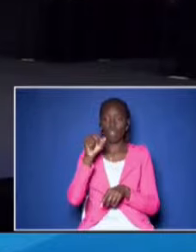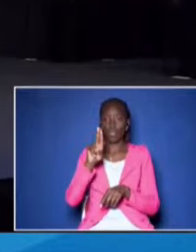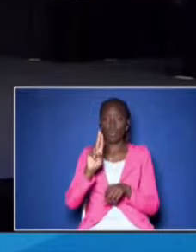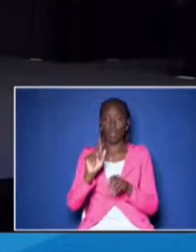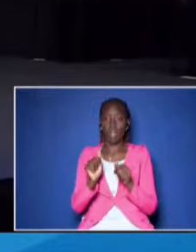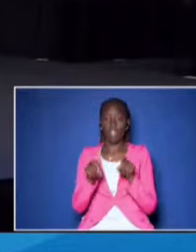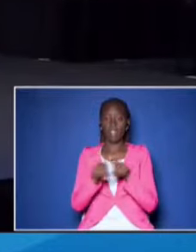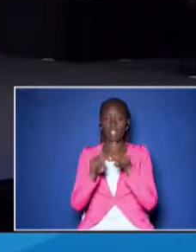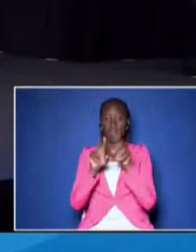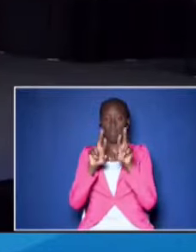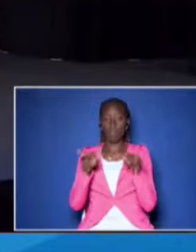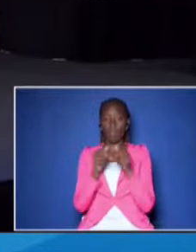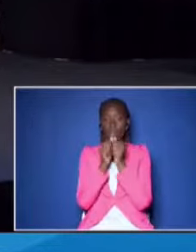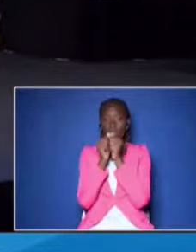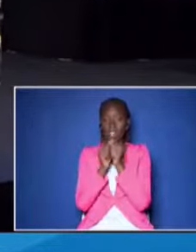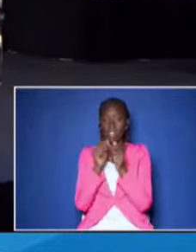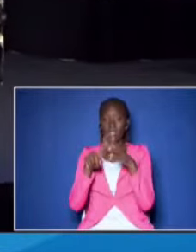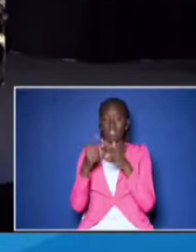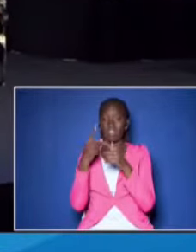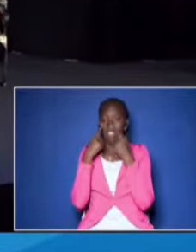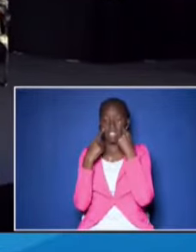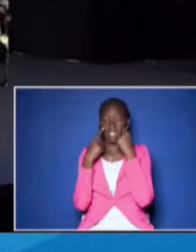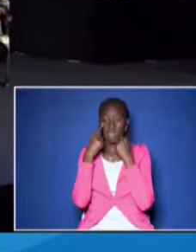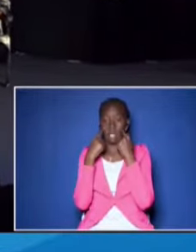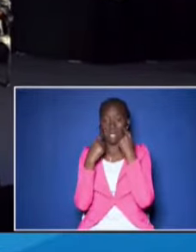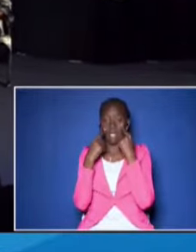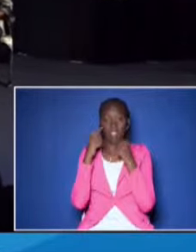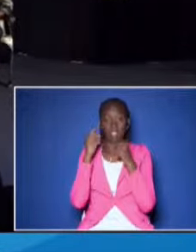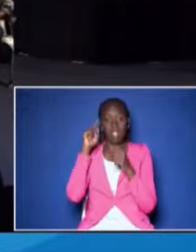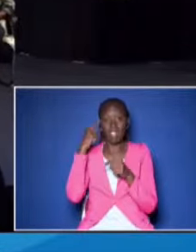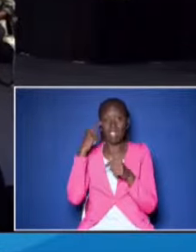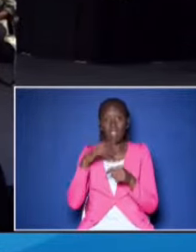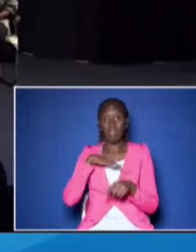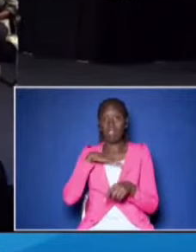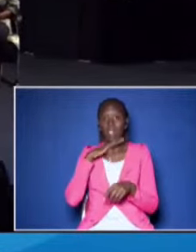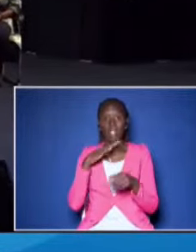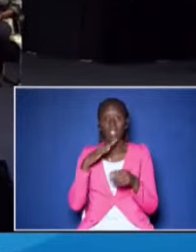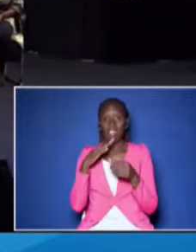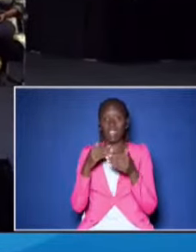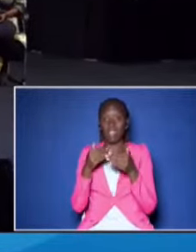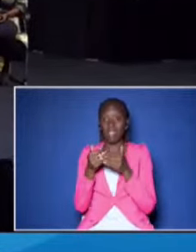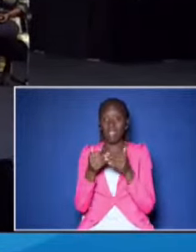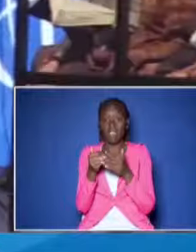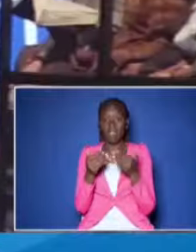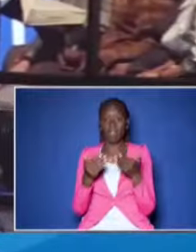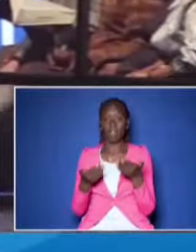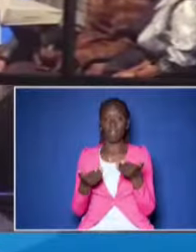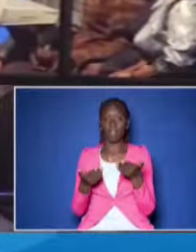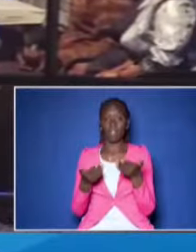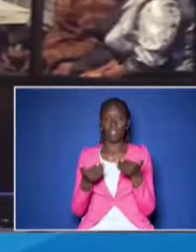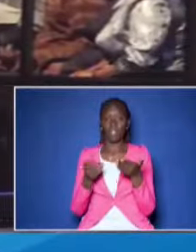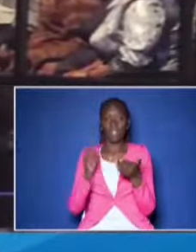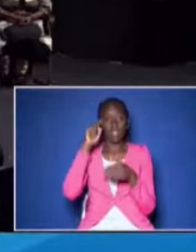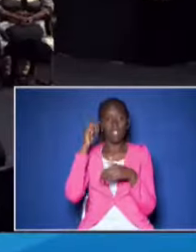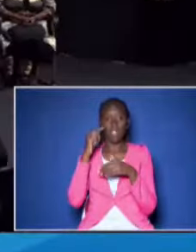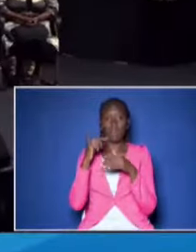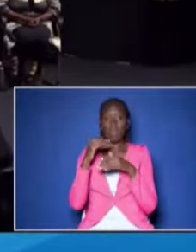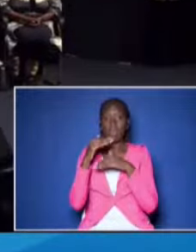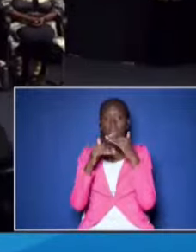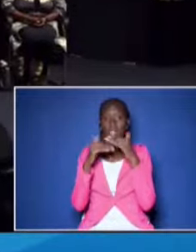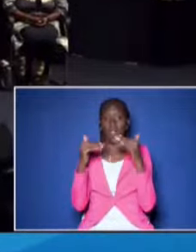me they begin to cry they thought I was going home they thought I was going to